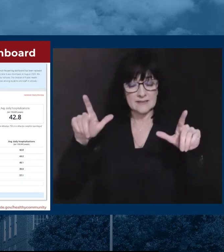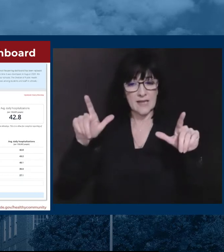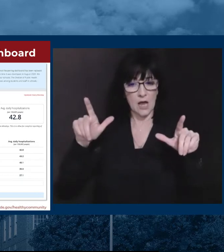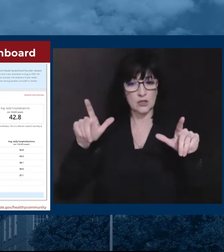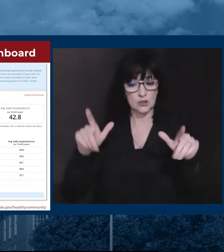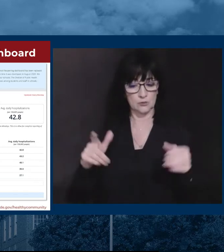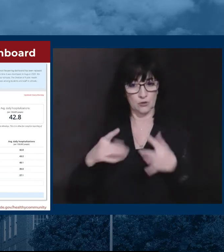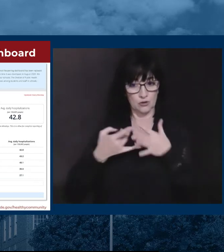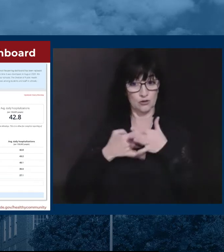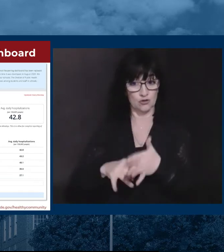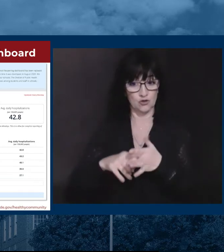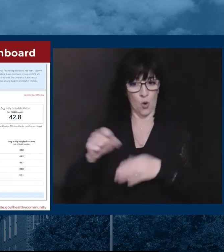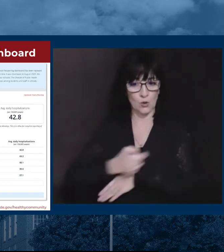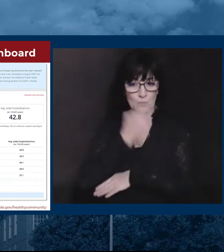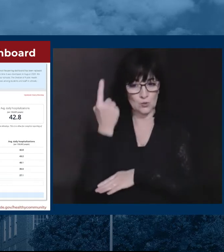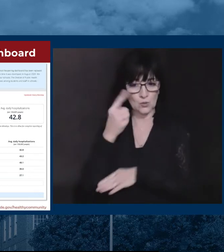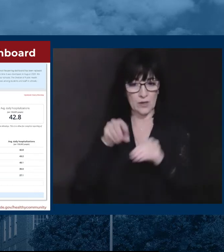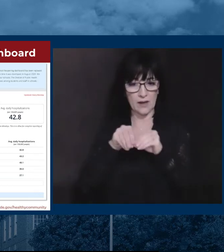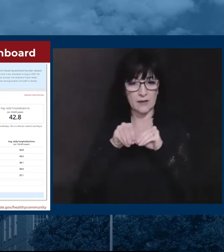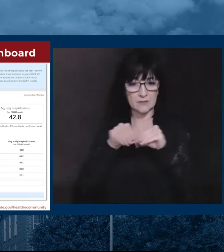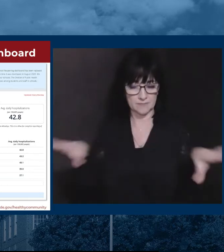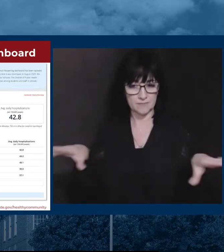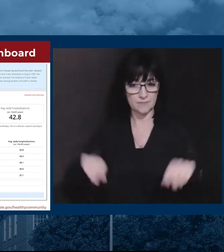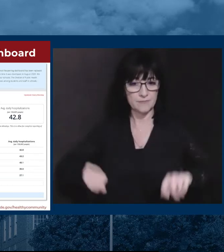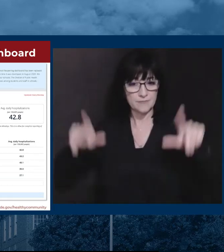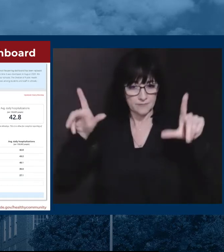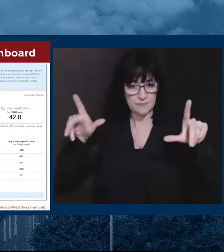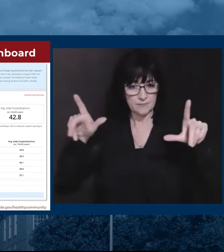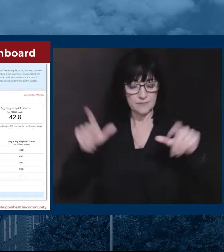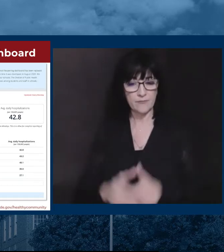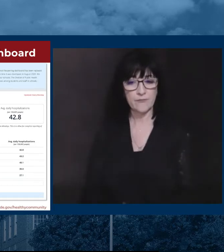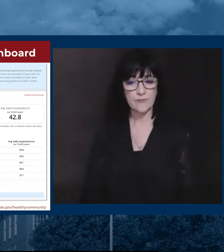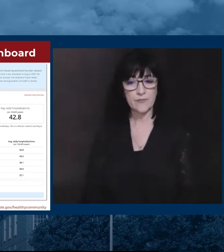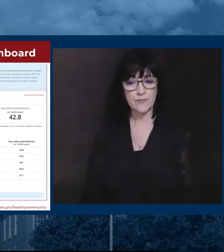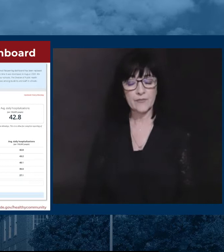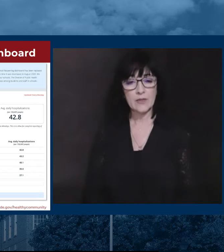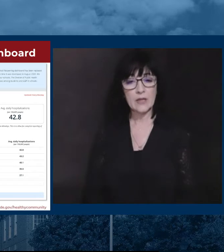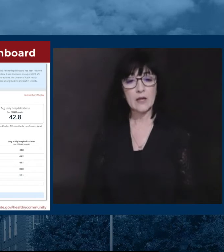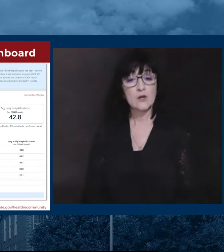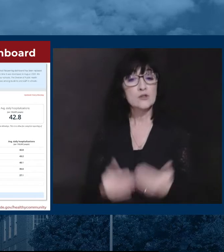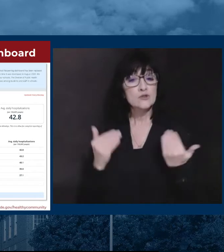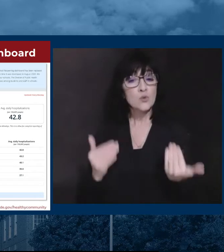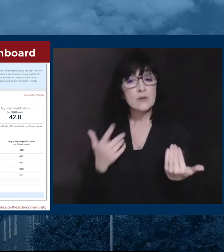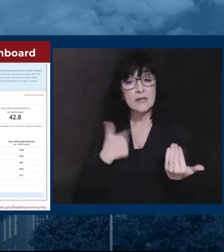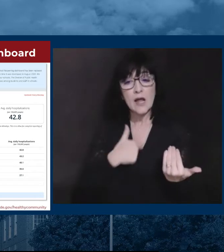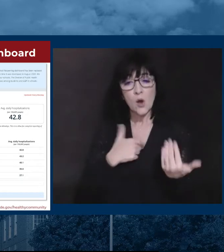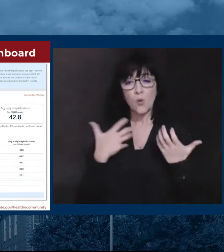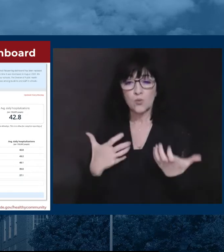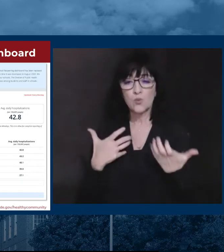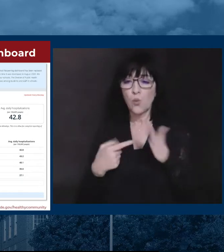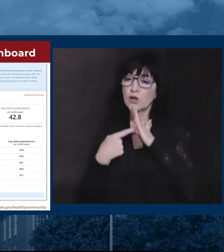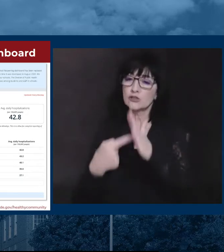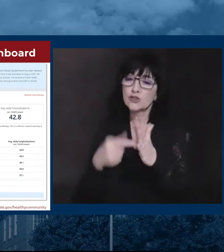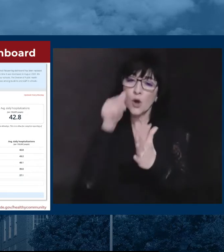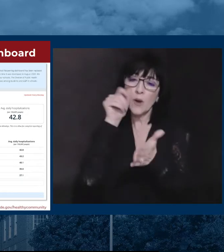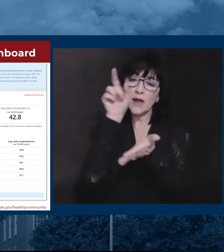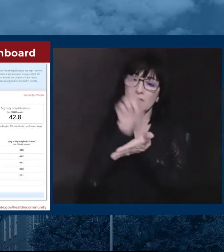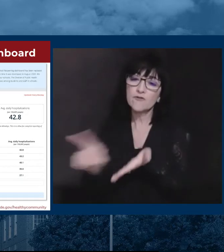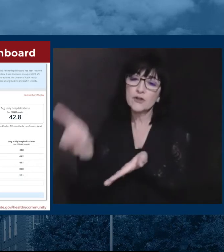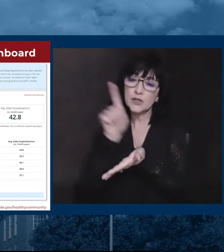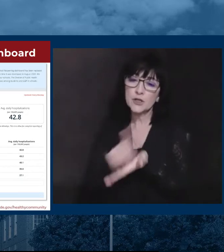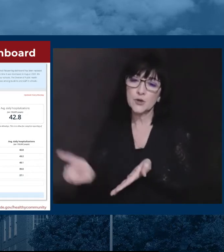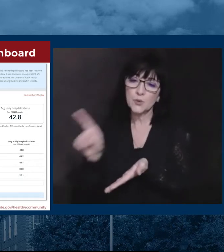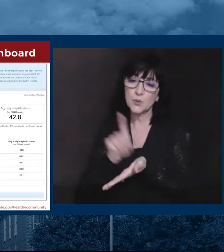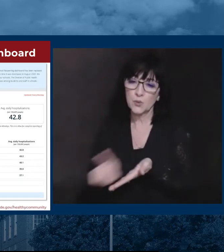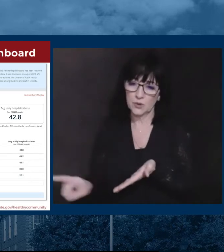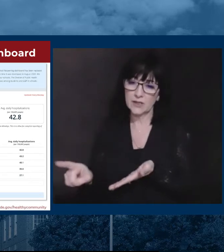be referred to as the school reopening dashboard has been updated to instead provide a weekly snapshot or a